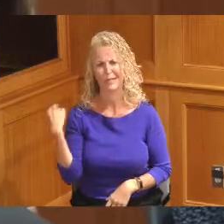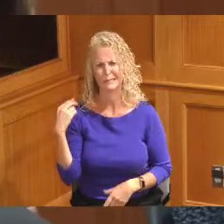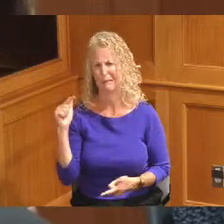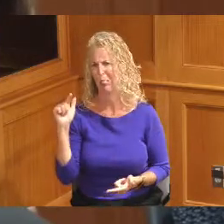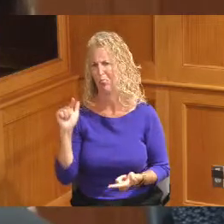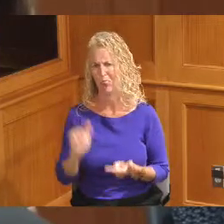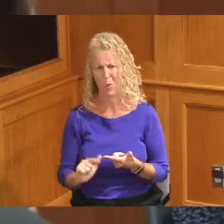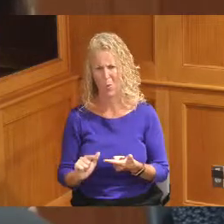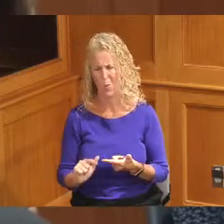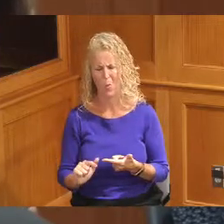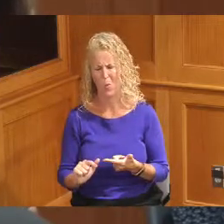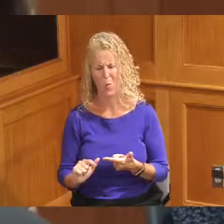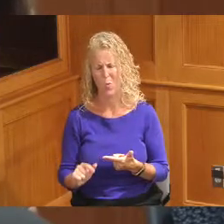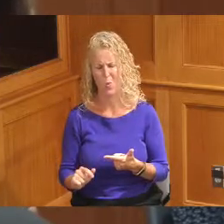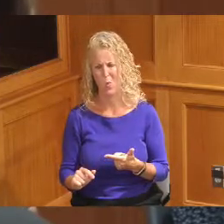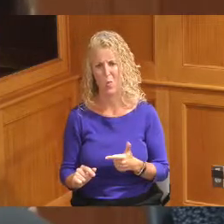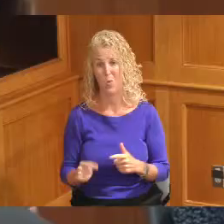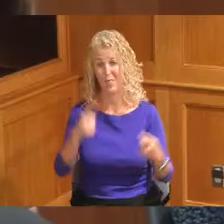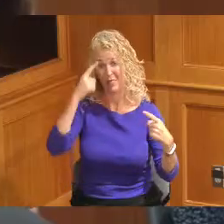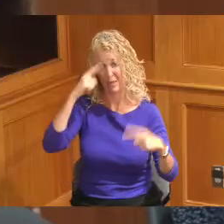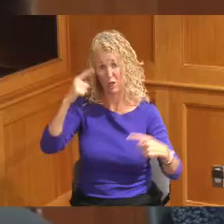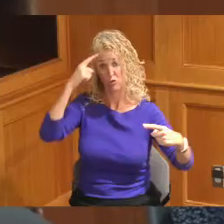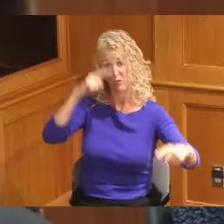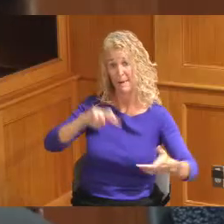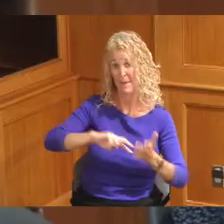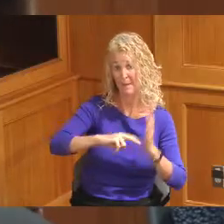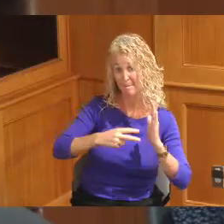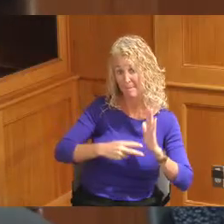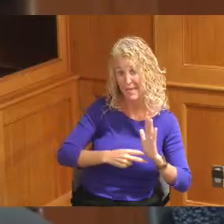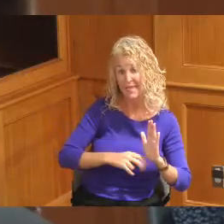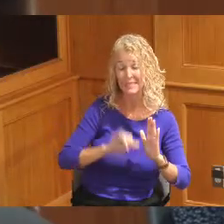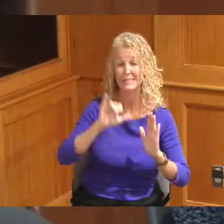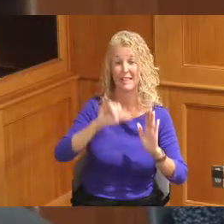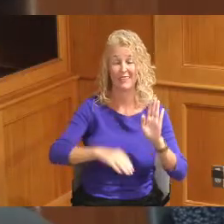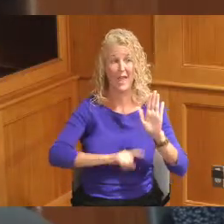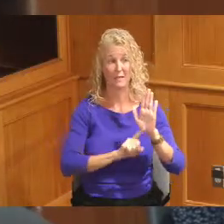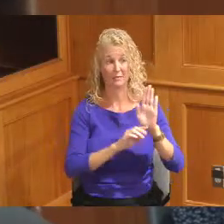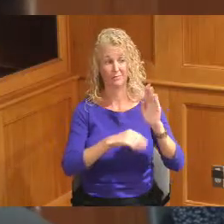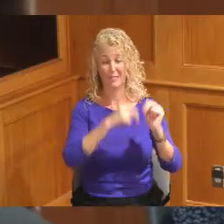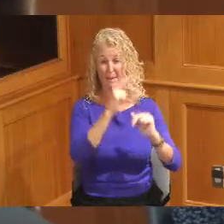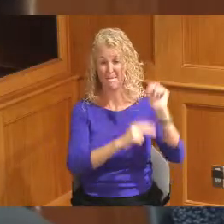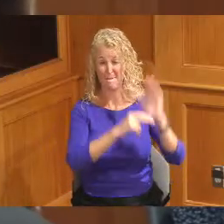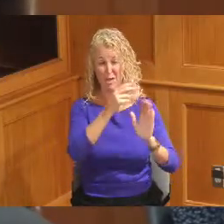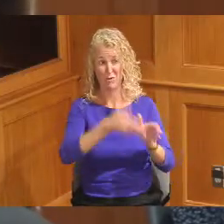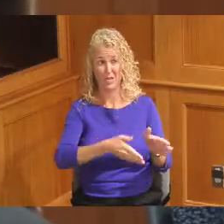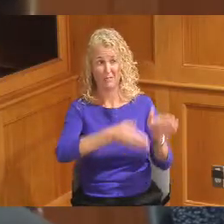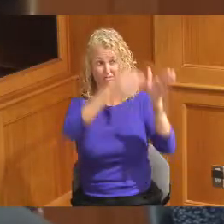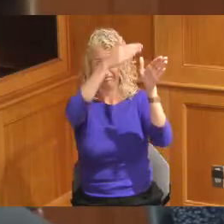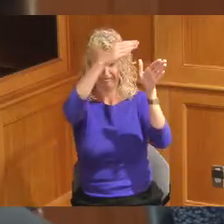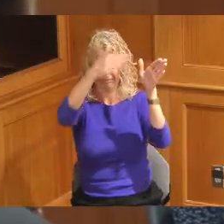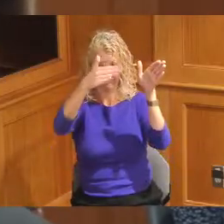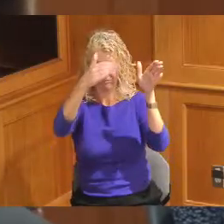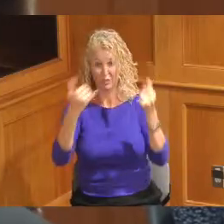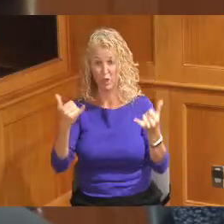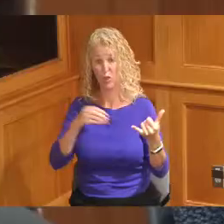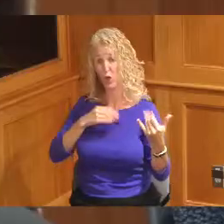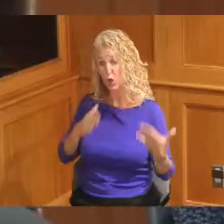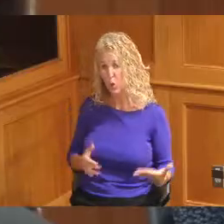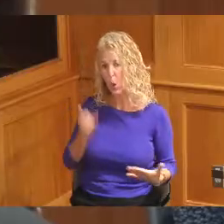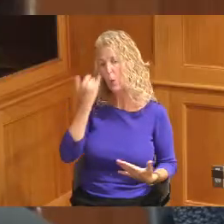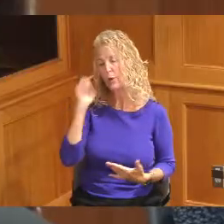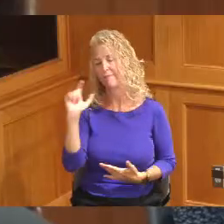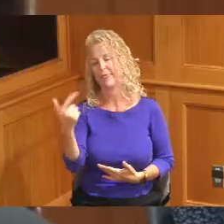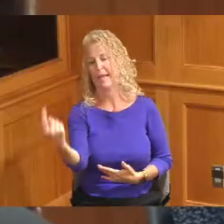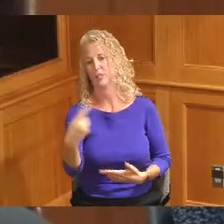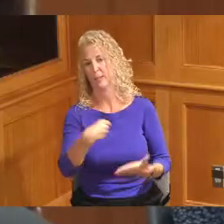sewer and the building. The agreement would allow the overhang to remain in the easement, but does require the current owner and any subsequent